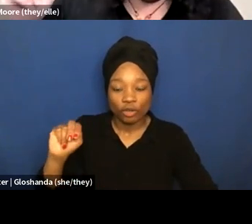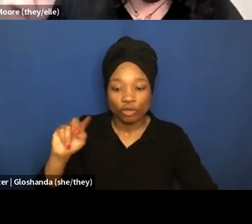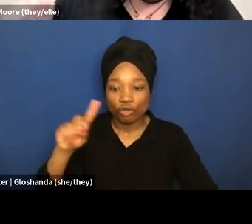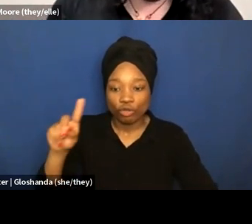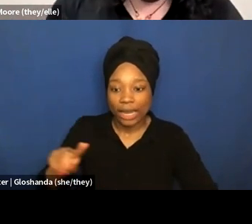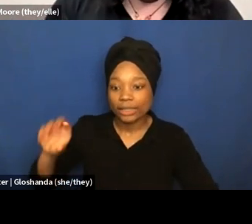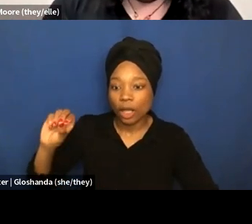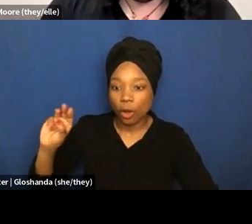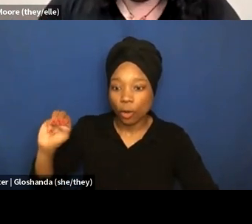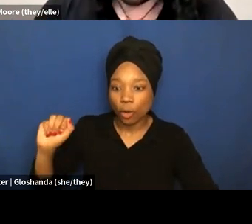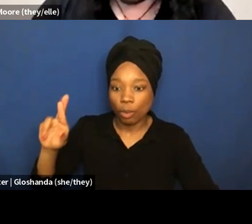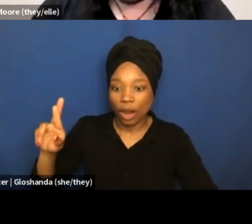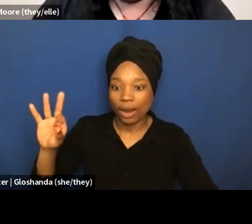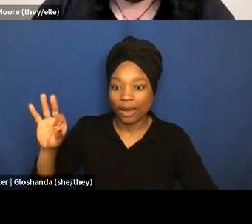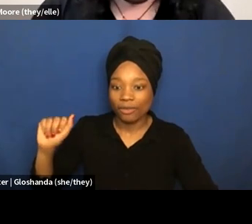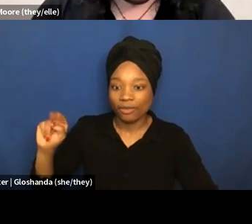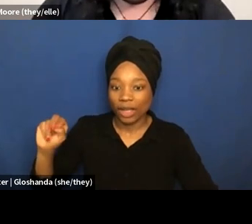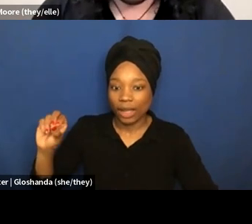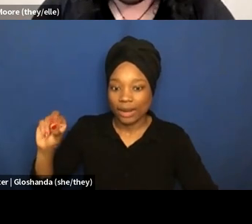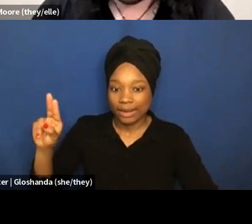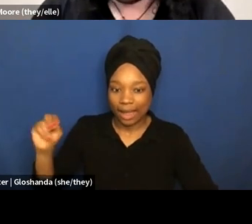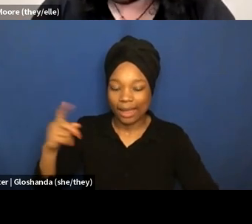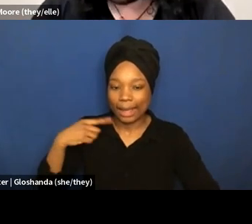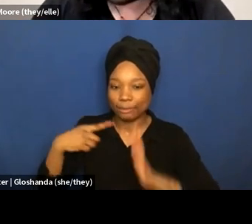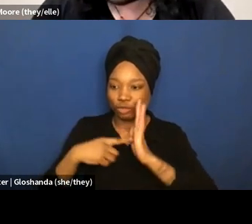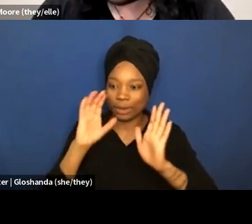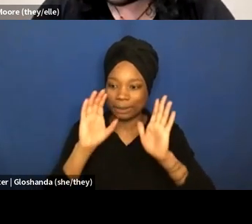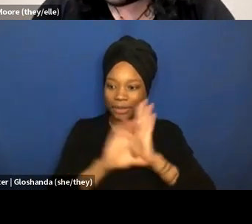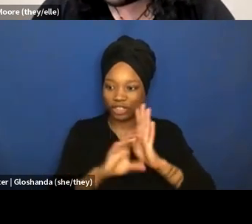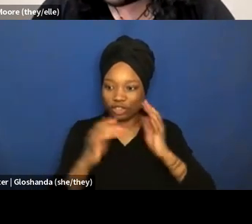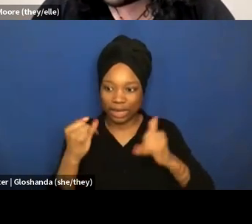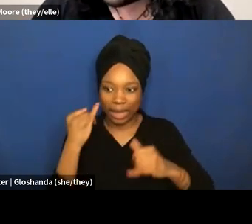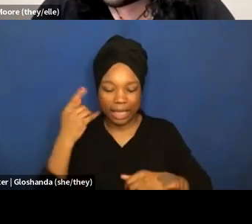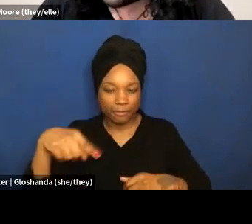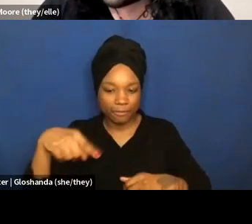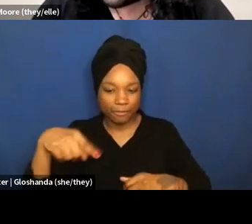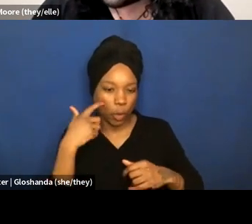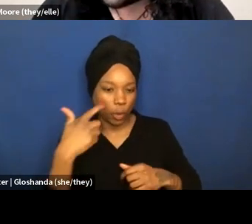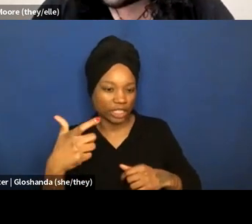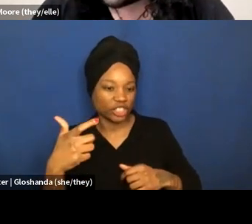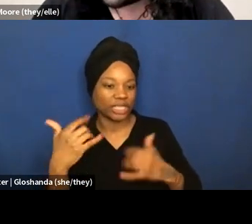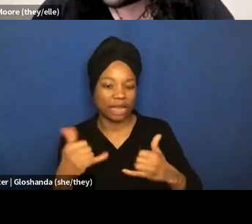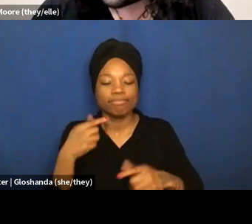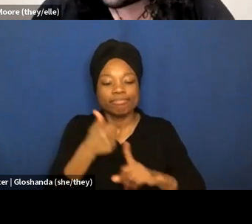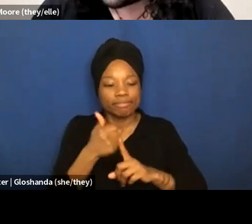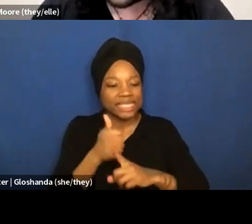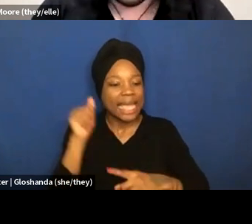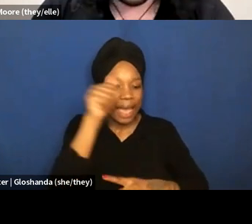a photo of him for y'all who might be watching the screen right now. So he was an